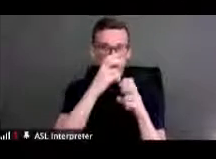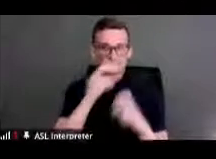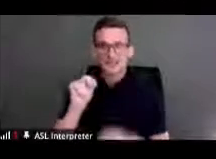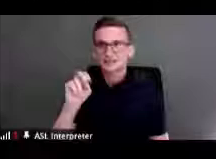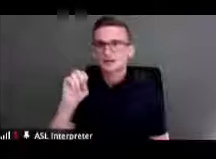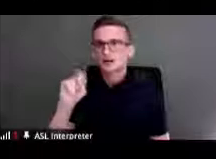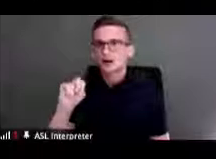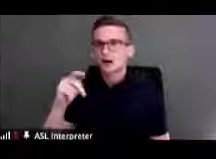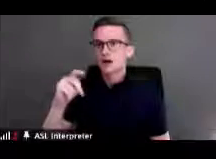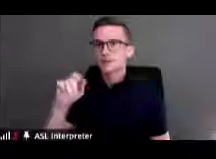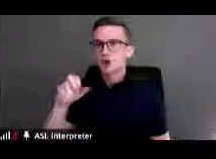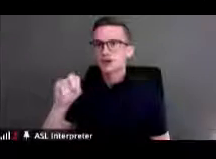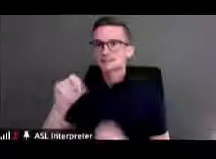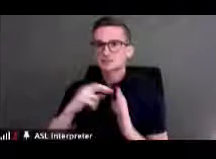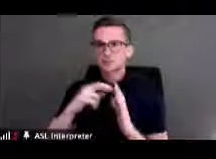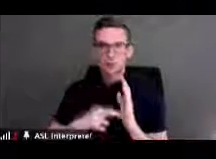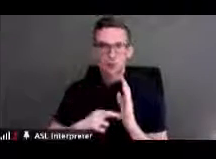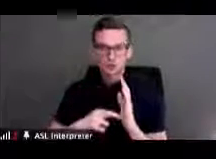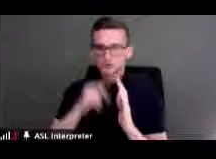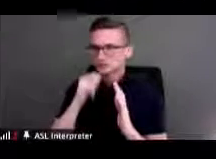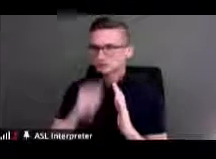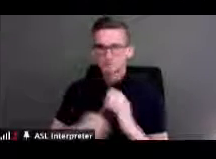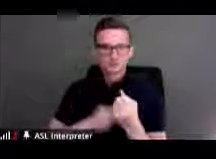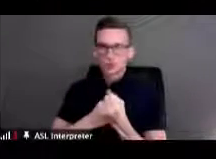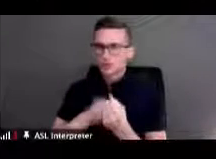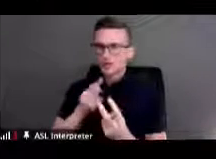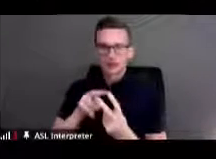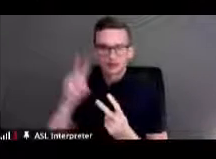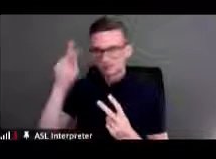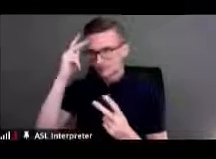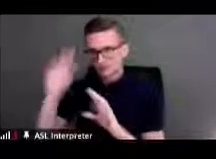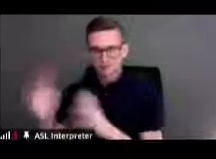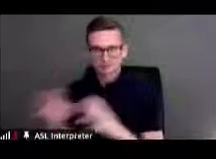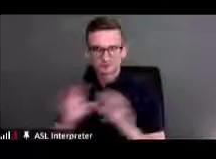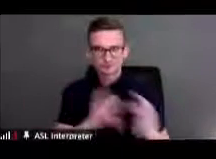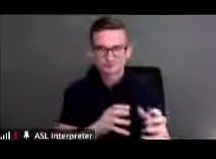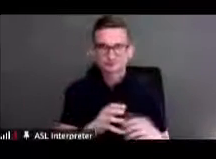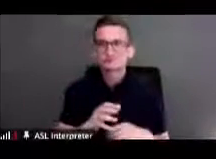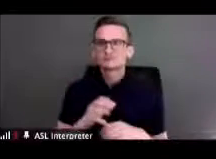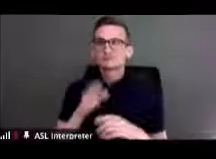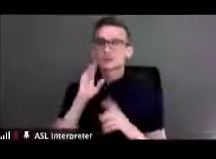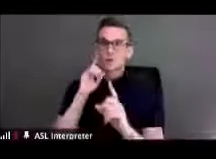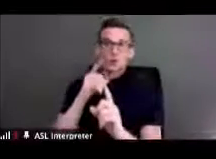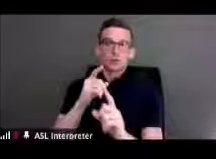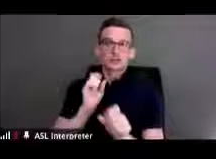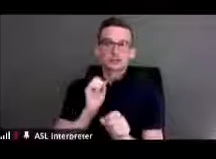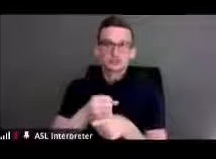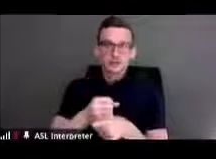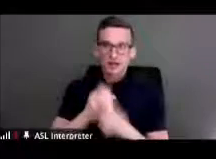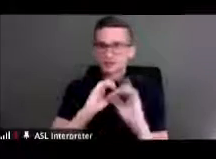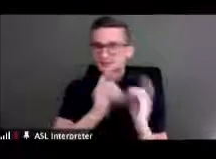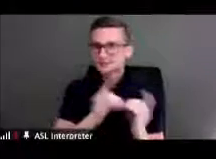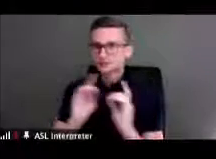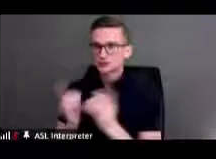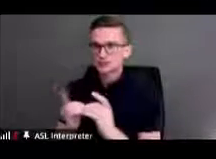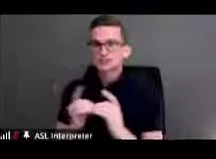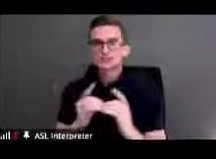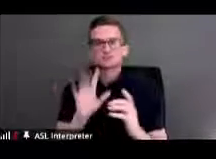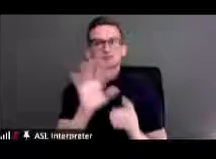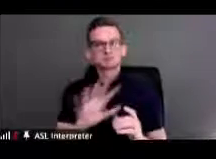rules designated or designed to create districts of relatively equal population that will provide